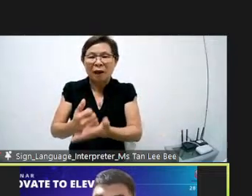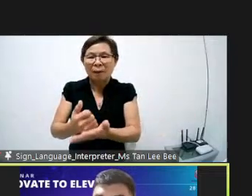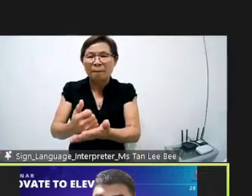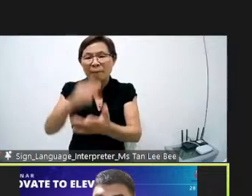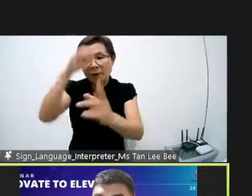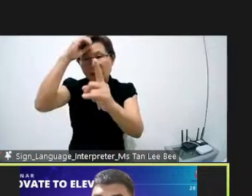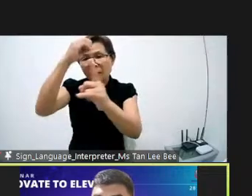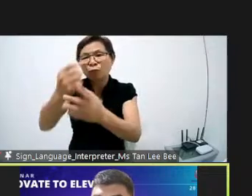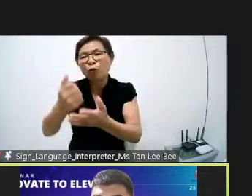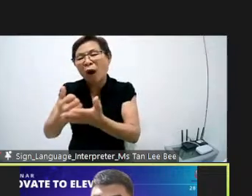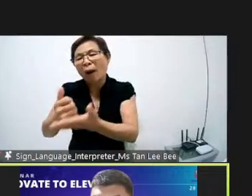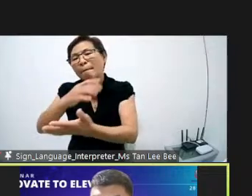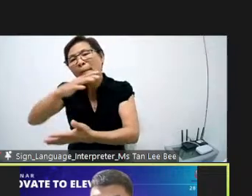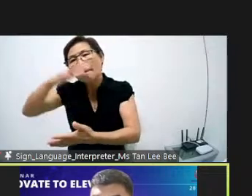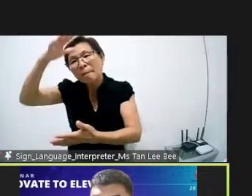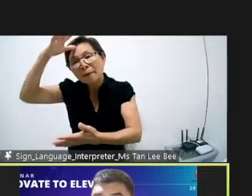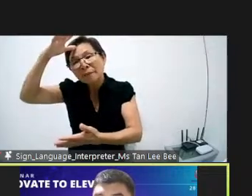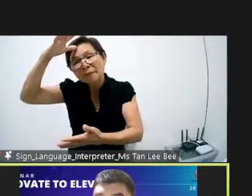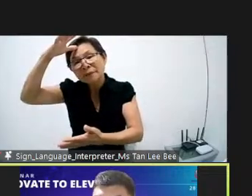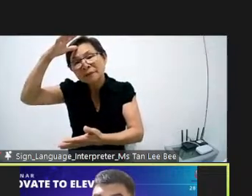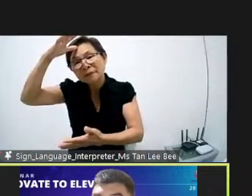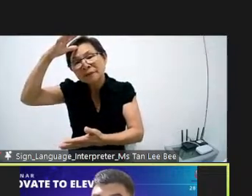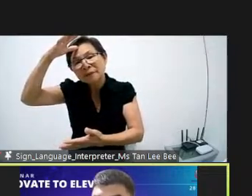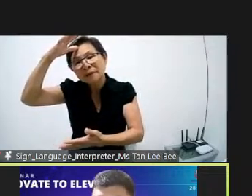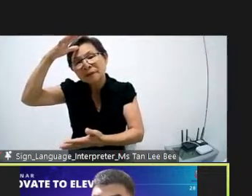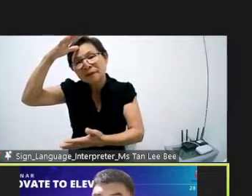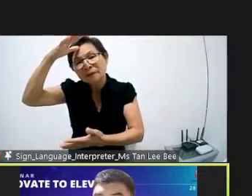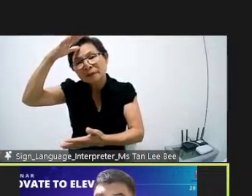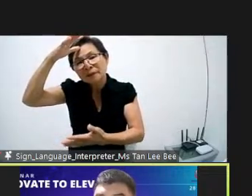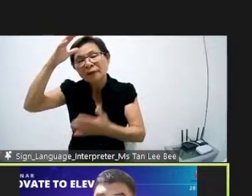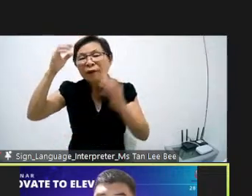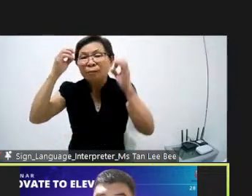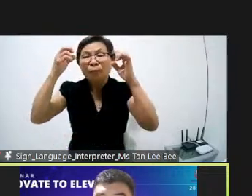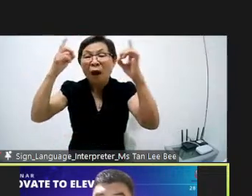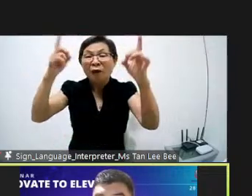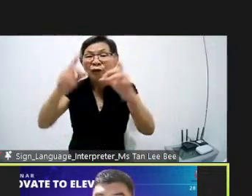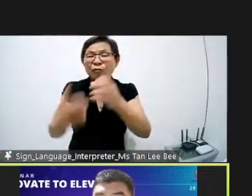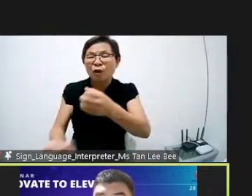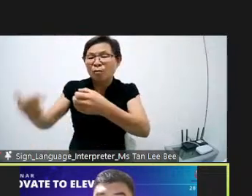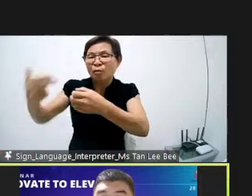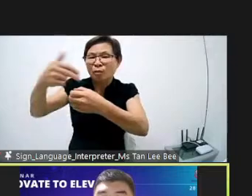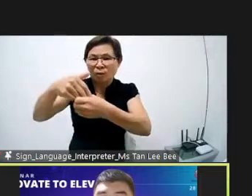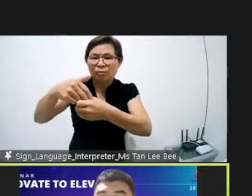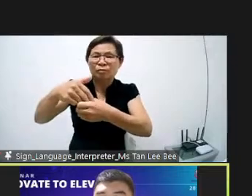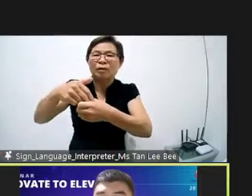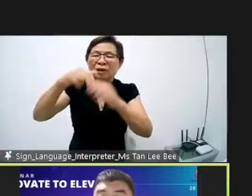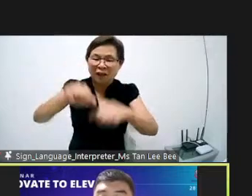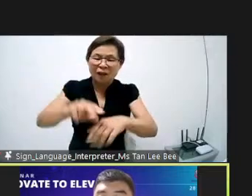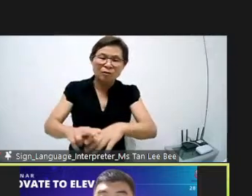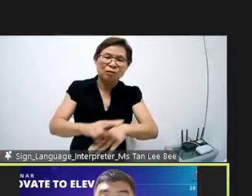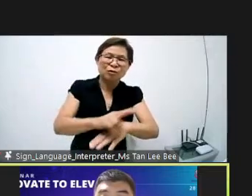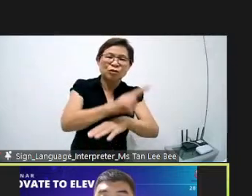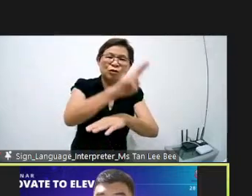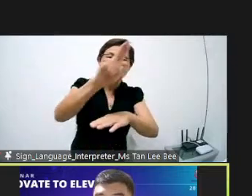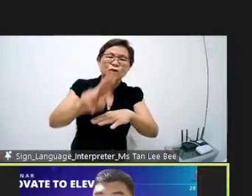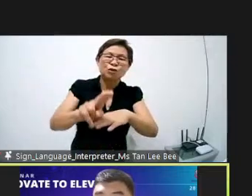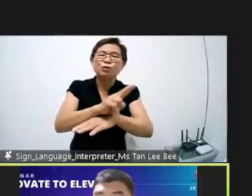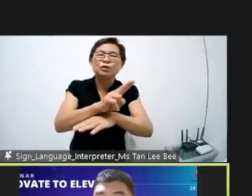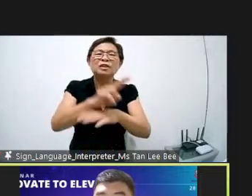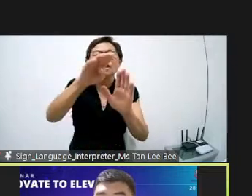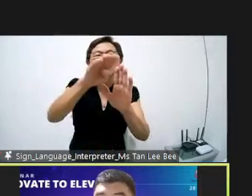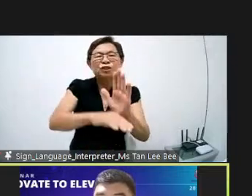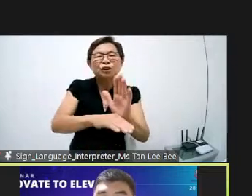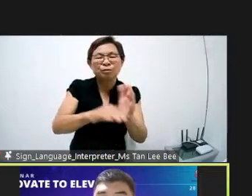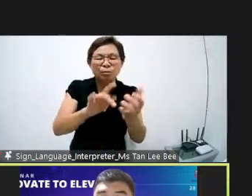involvement through follow-up at home, since the application can be accessed using an affordable device, the